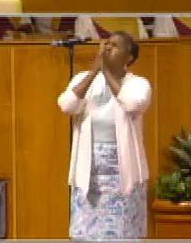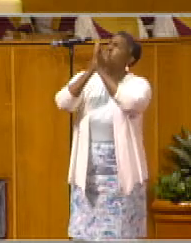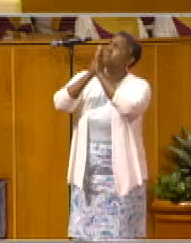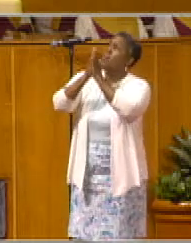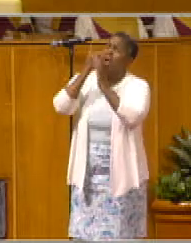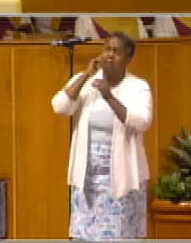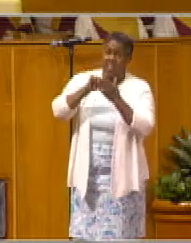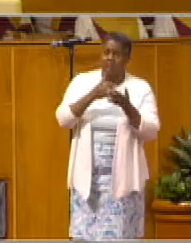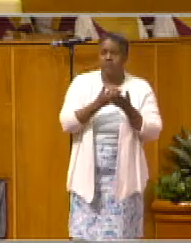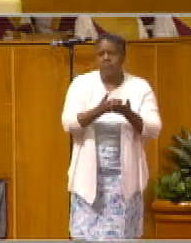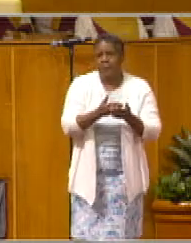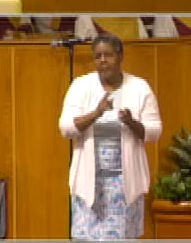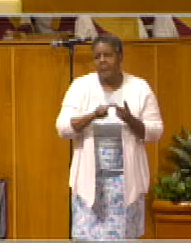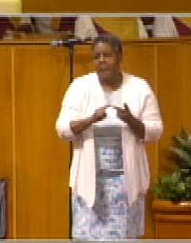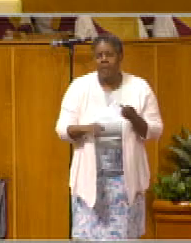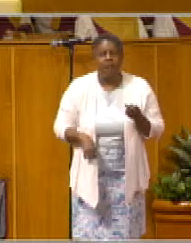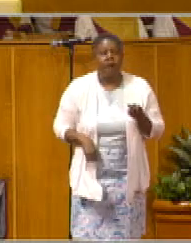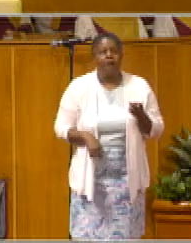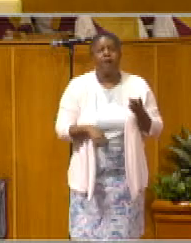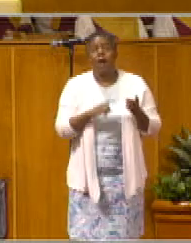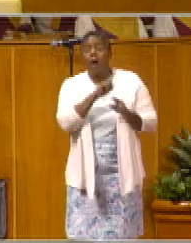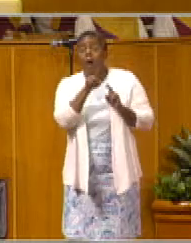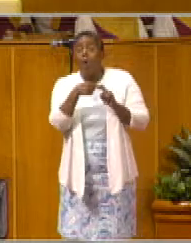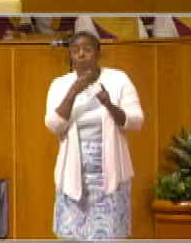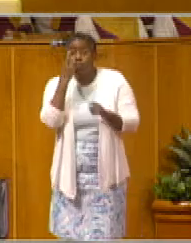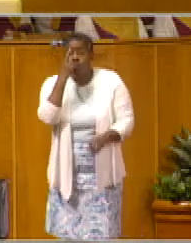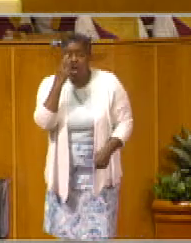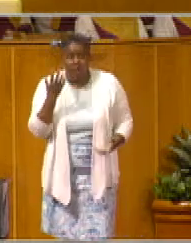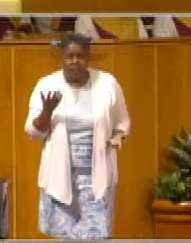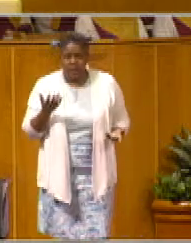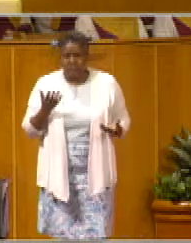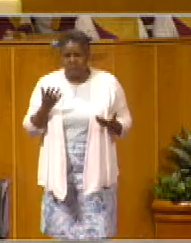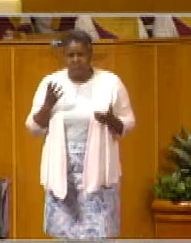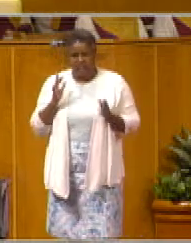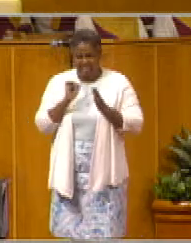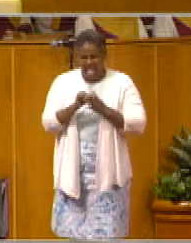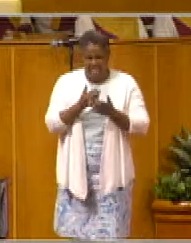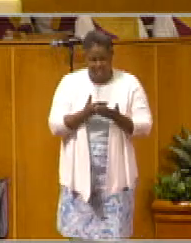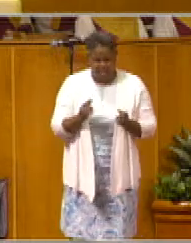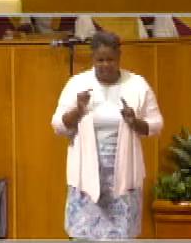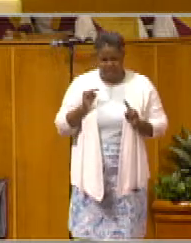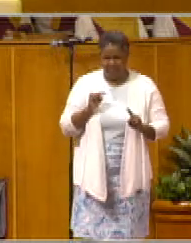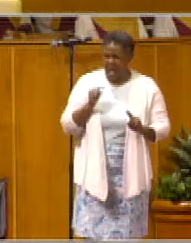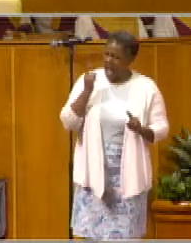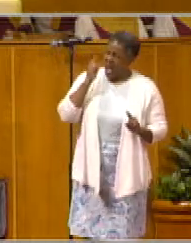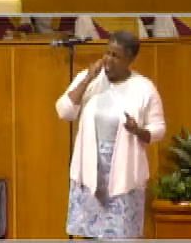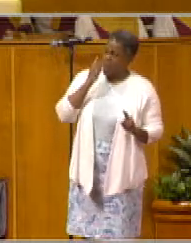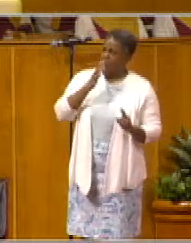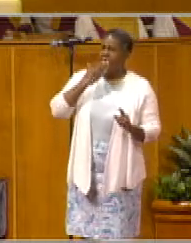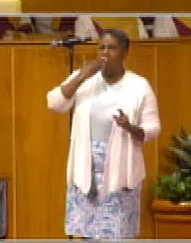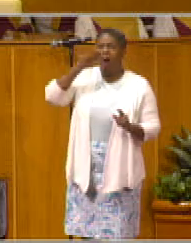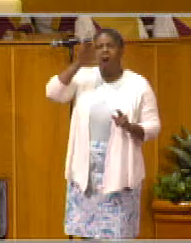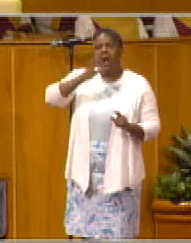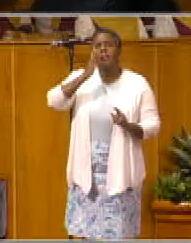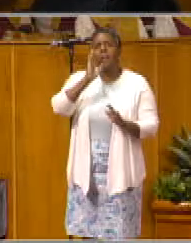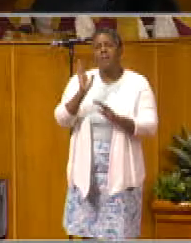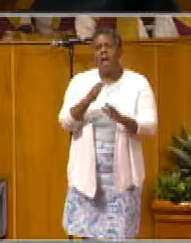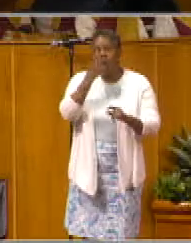ship. And what do you do when you begin to realize that the very thing you thought was God's will for your